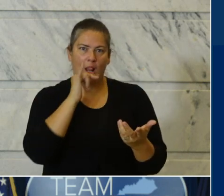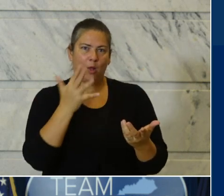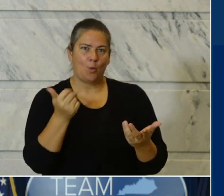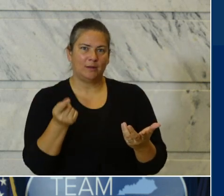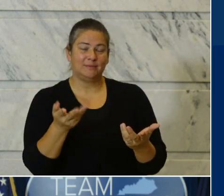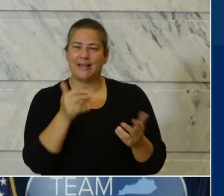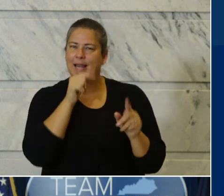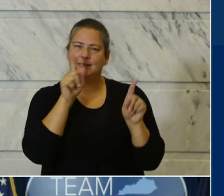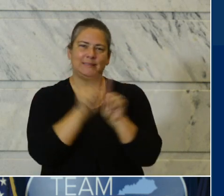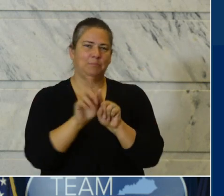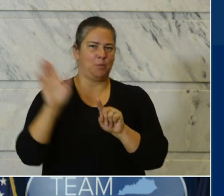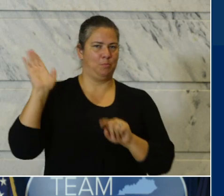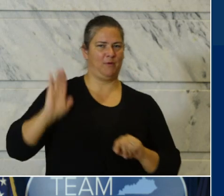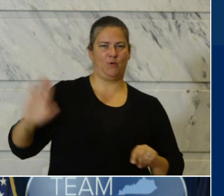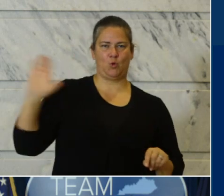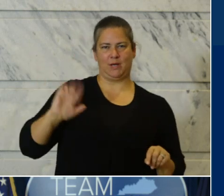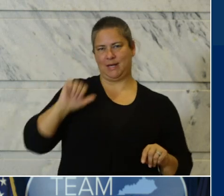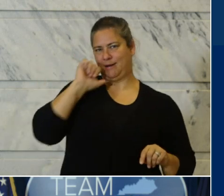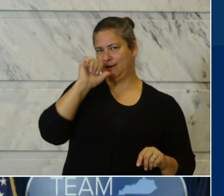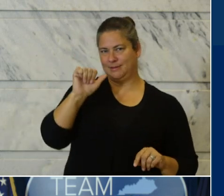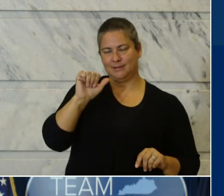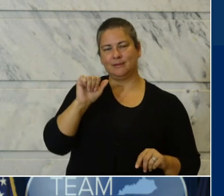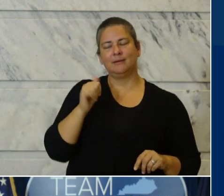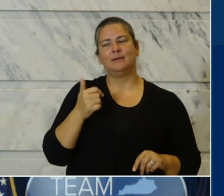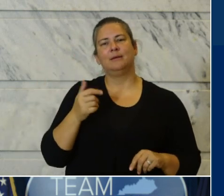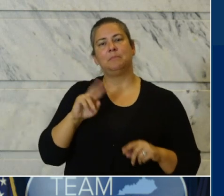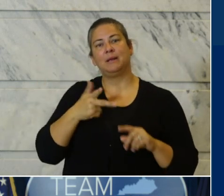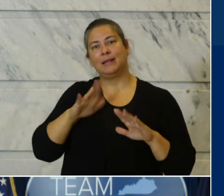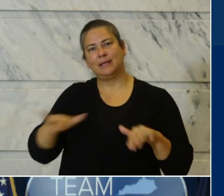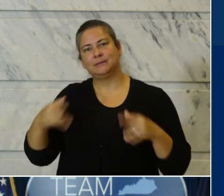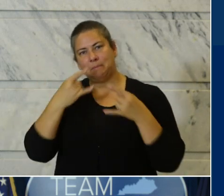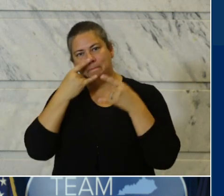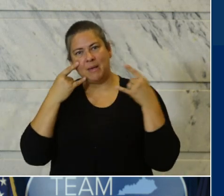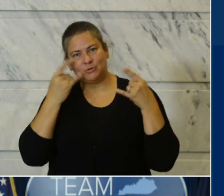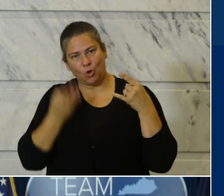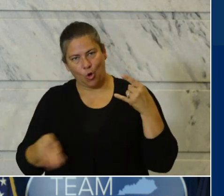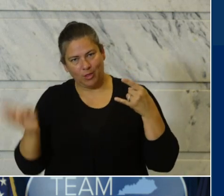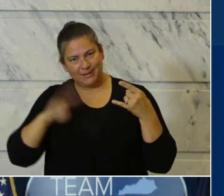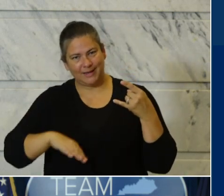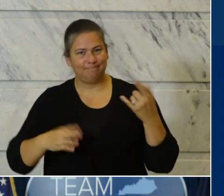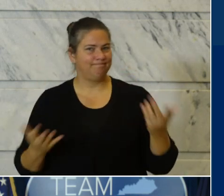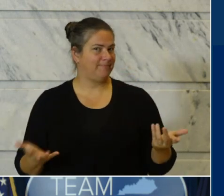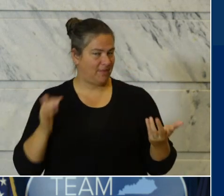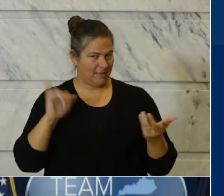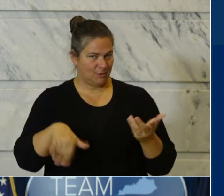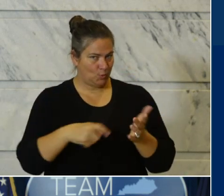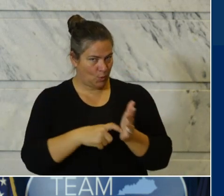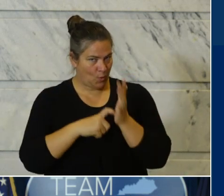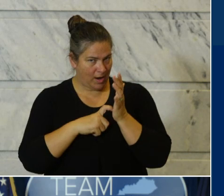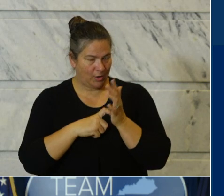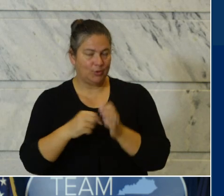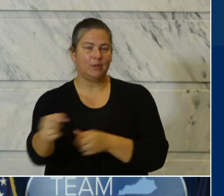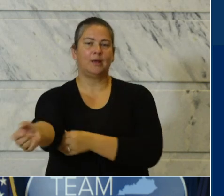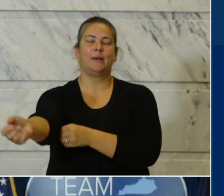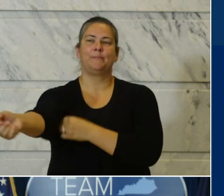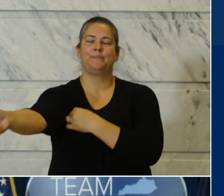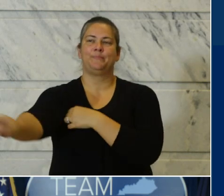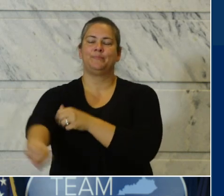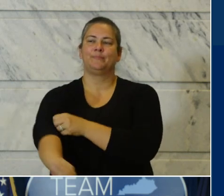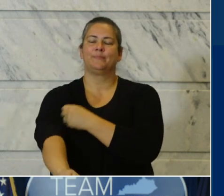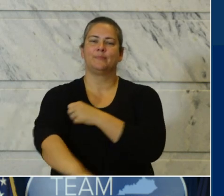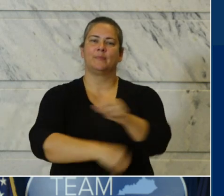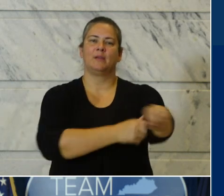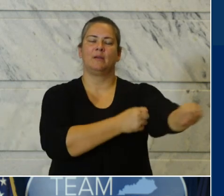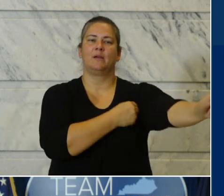it did before. It's our kids in masks all day long because that's going to be required to lessen